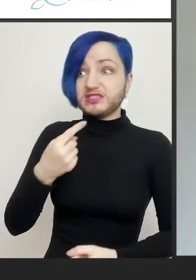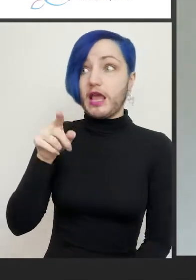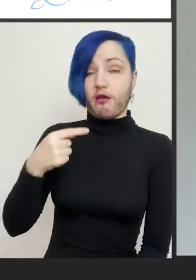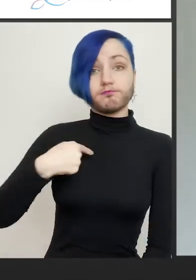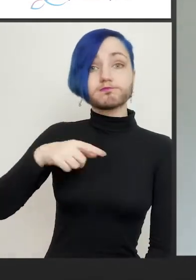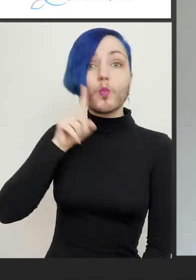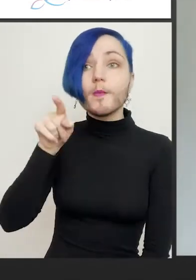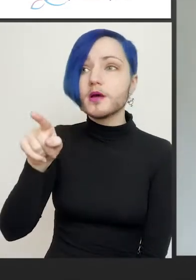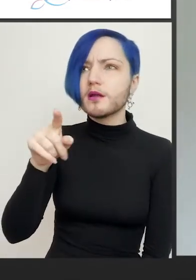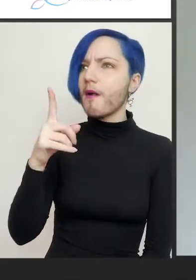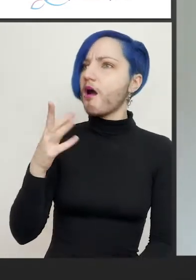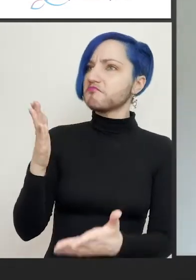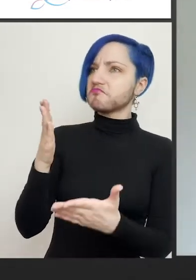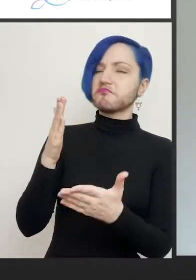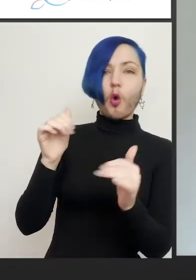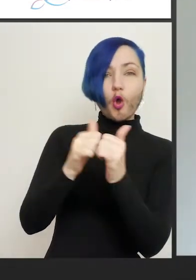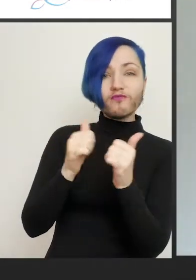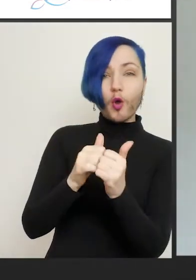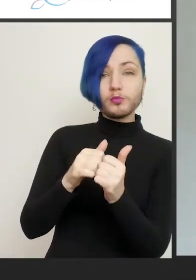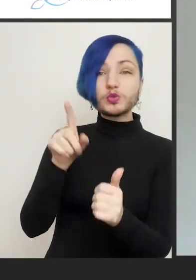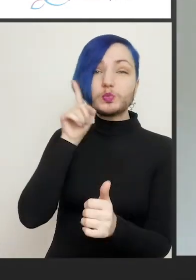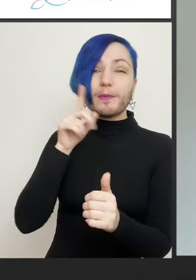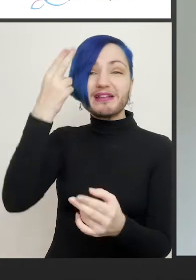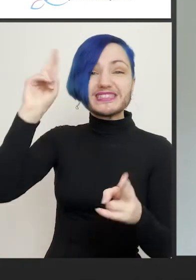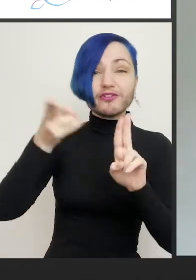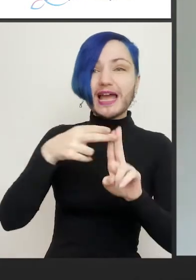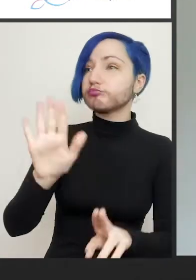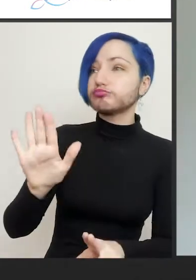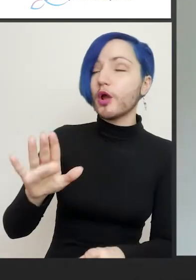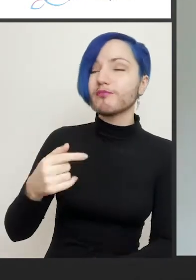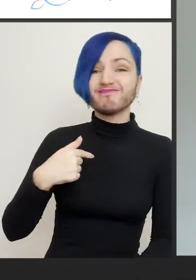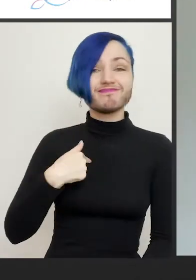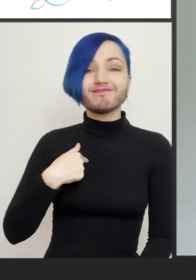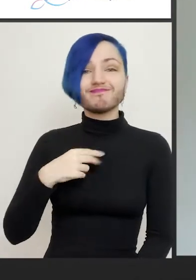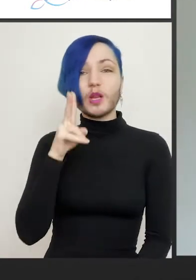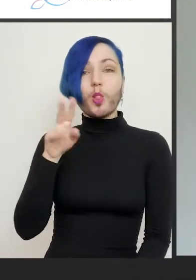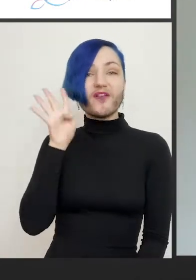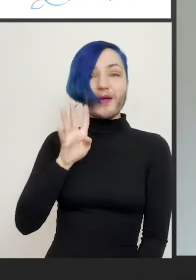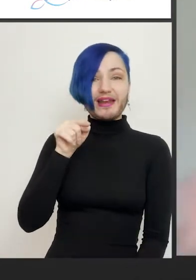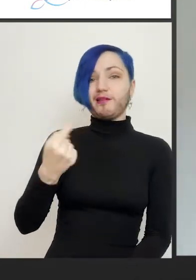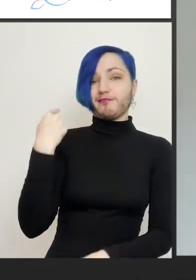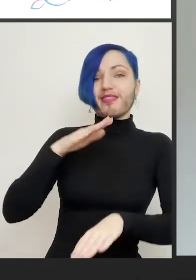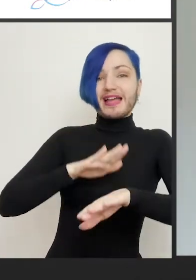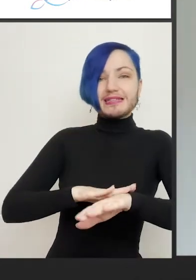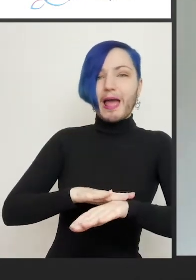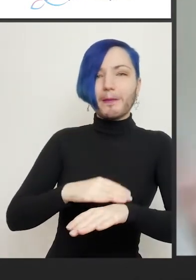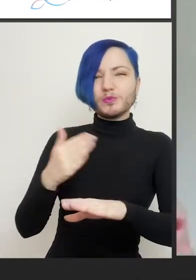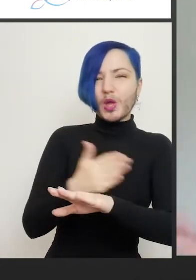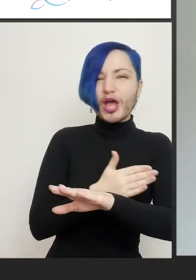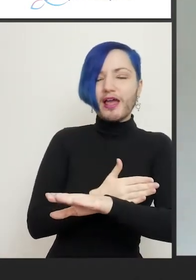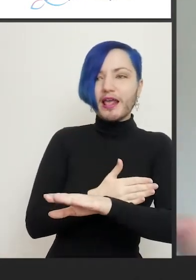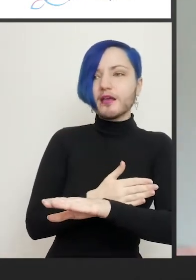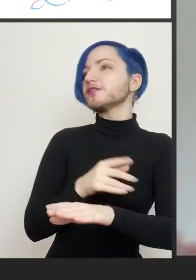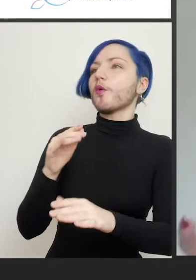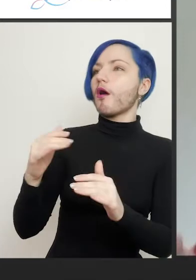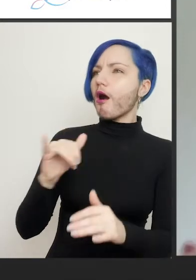and that helped, because, you know, I couldn't look particularly feminine at that time. It was too early. So opening up your kind of ideas and